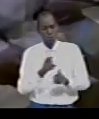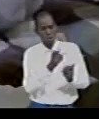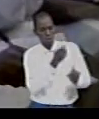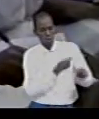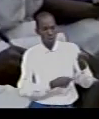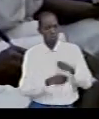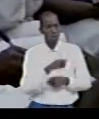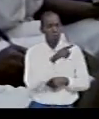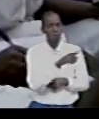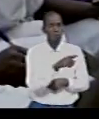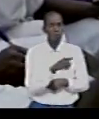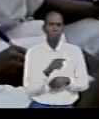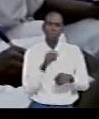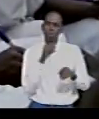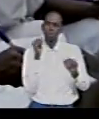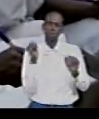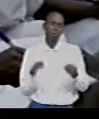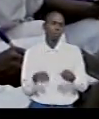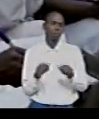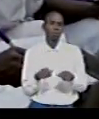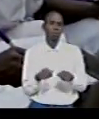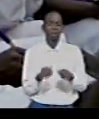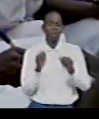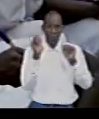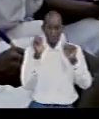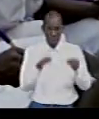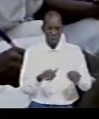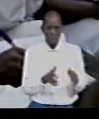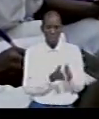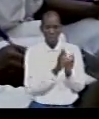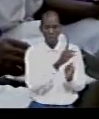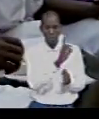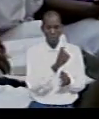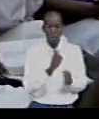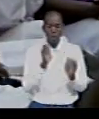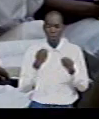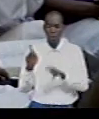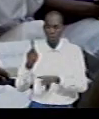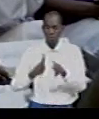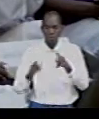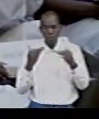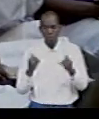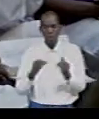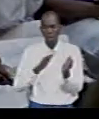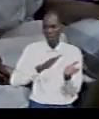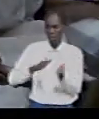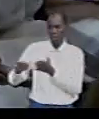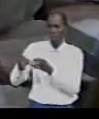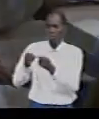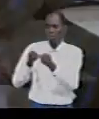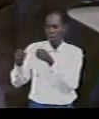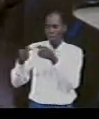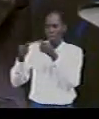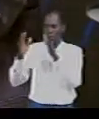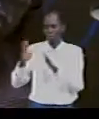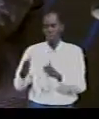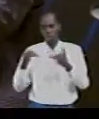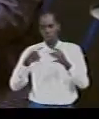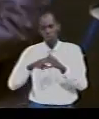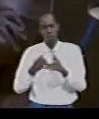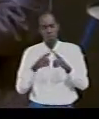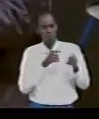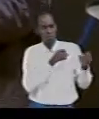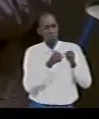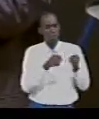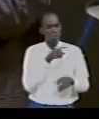they fight him instead of fighting the Philistines? No, they will not. Even if they ran away from you and left